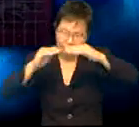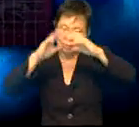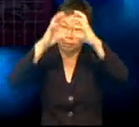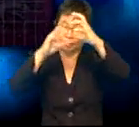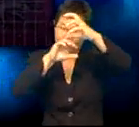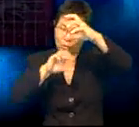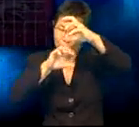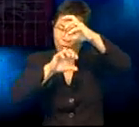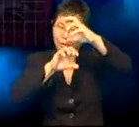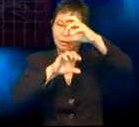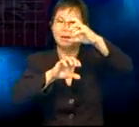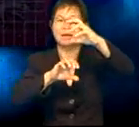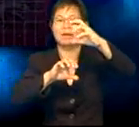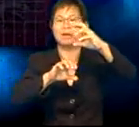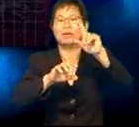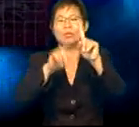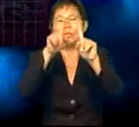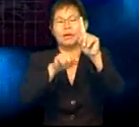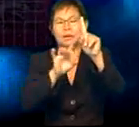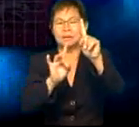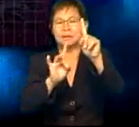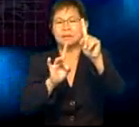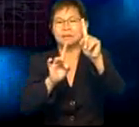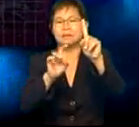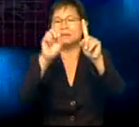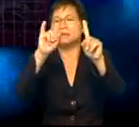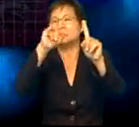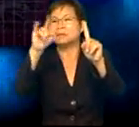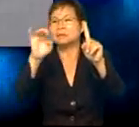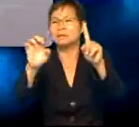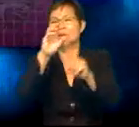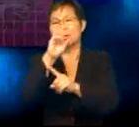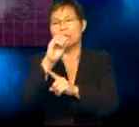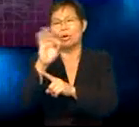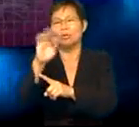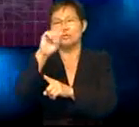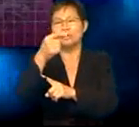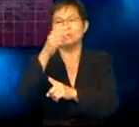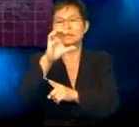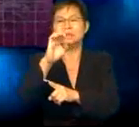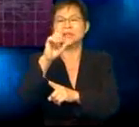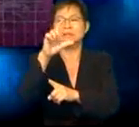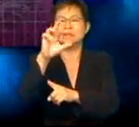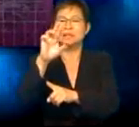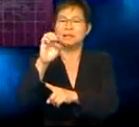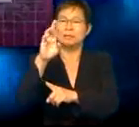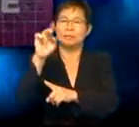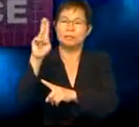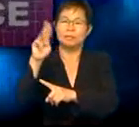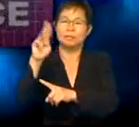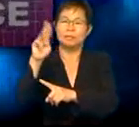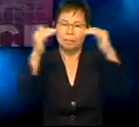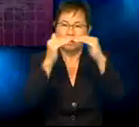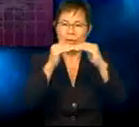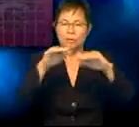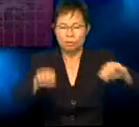the cerebrum. It's about 1/8 the size of the cerebrum. It controls balance, movement,